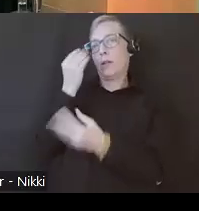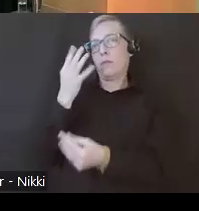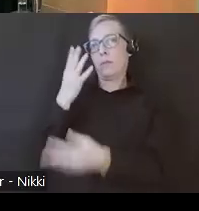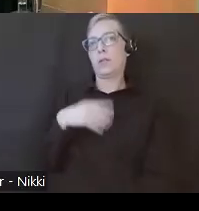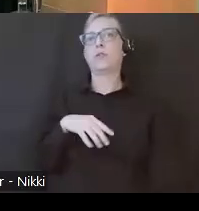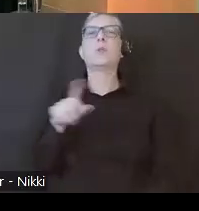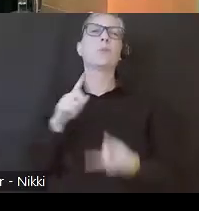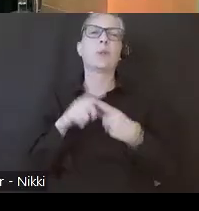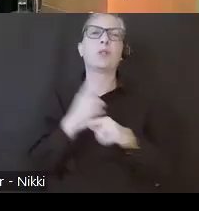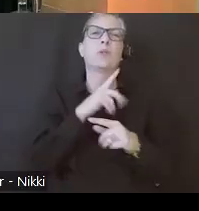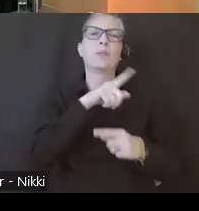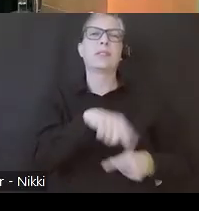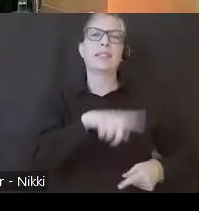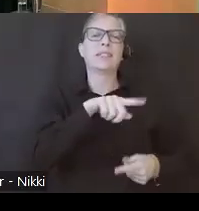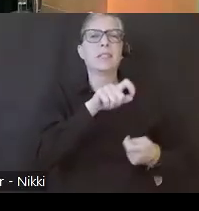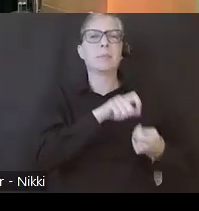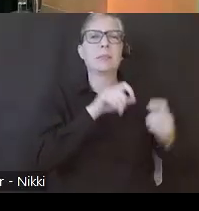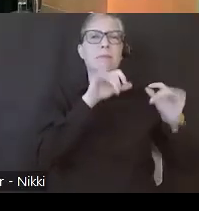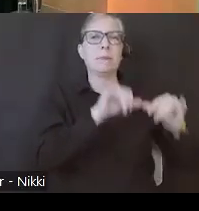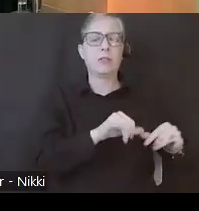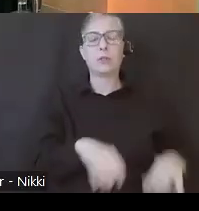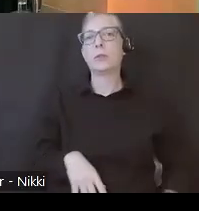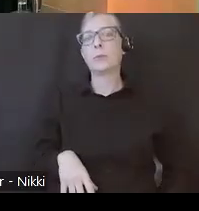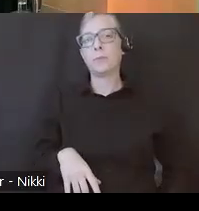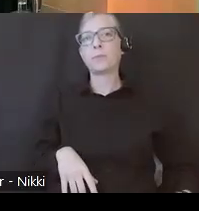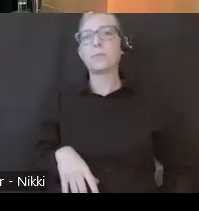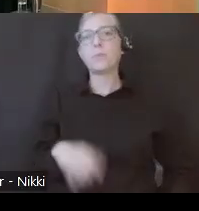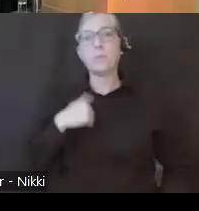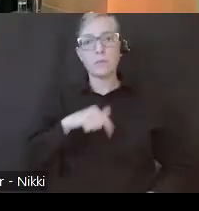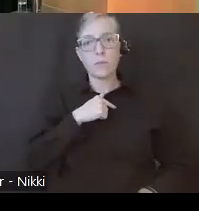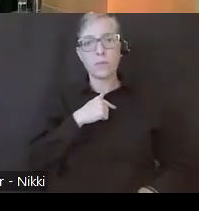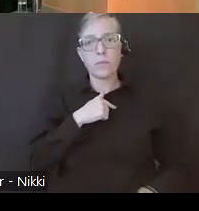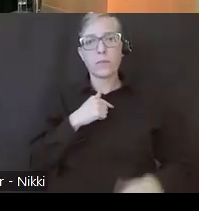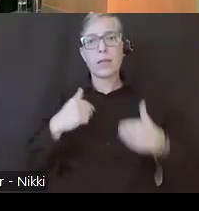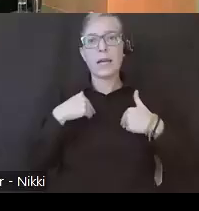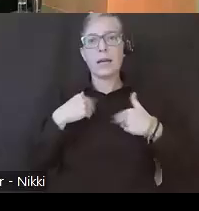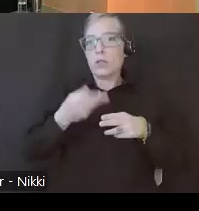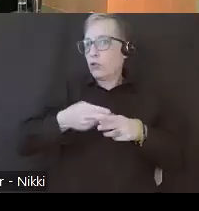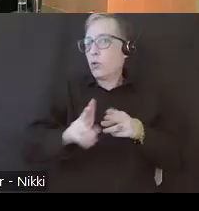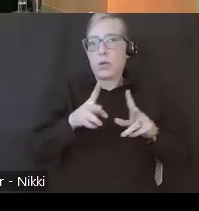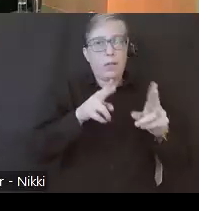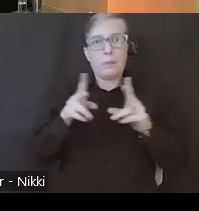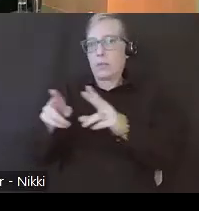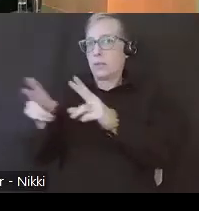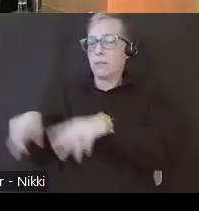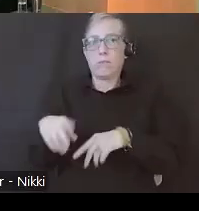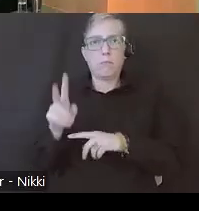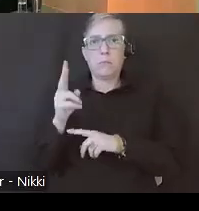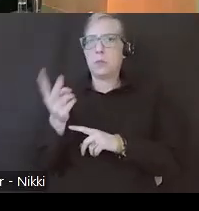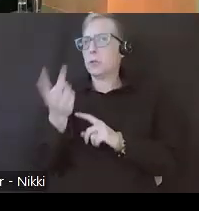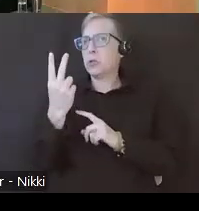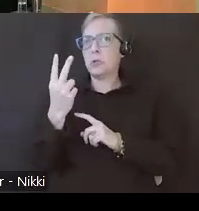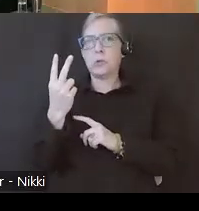processing measures. So we're basically using clips that are quite short, only 2 to 3 seconds in duration.